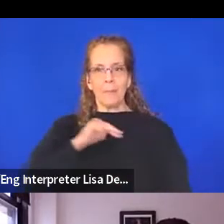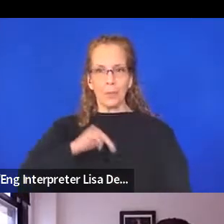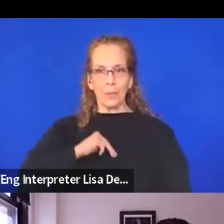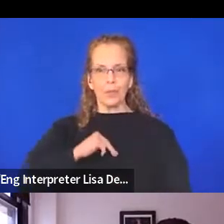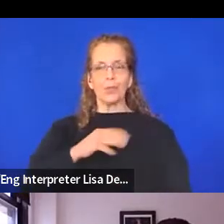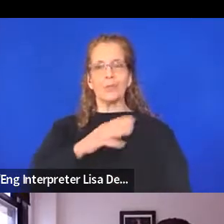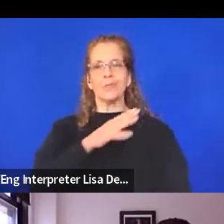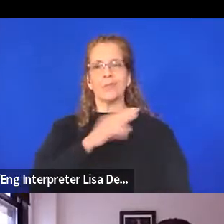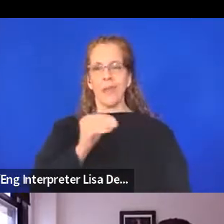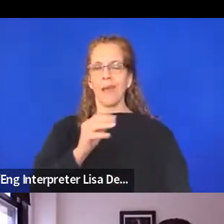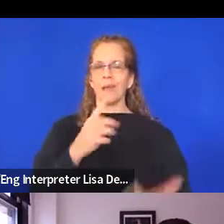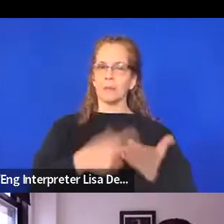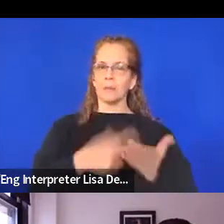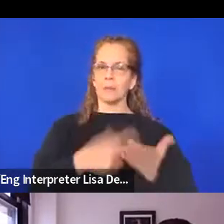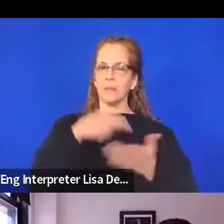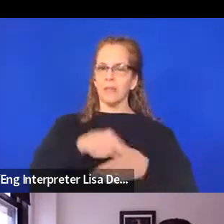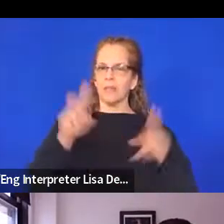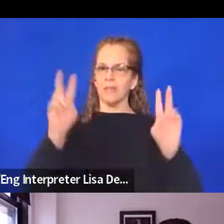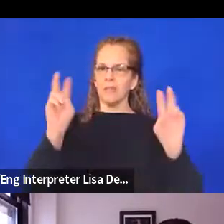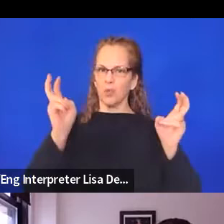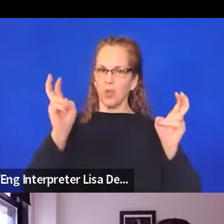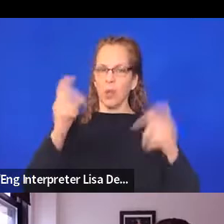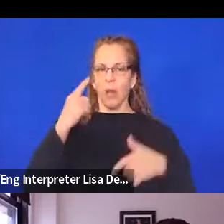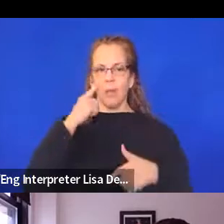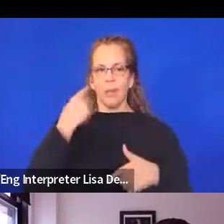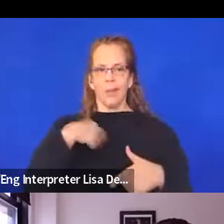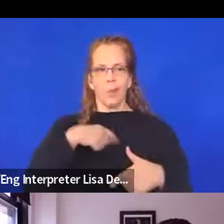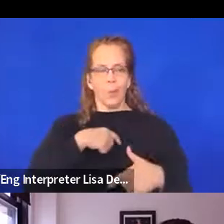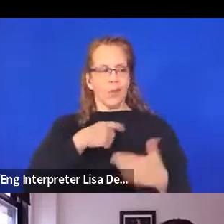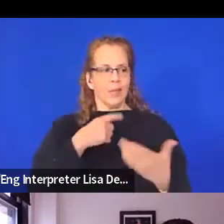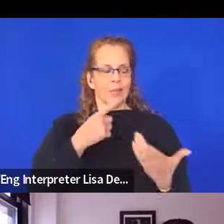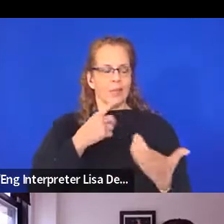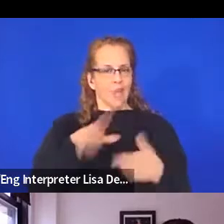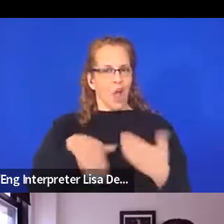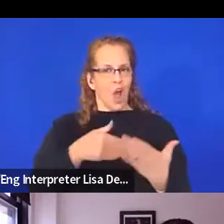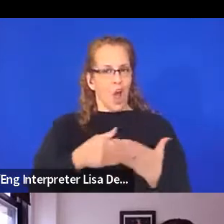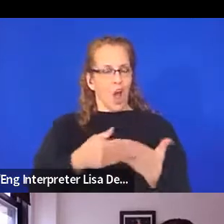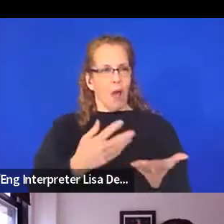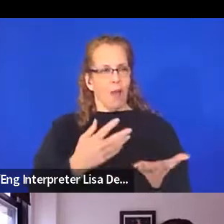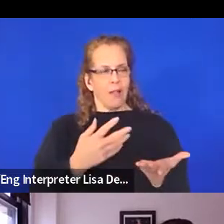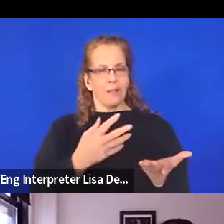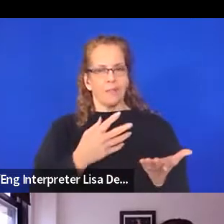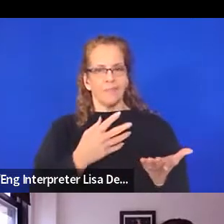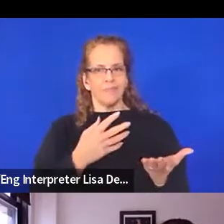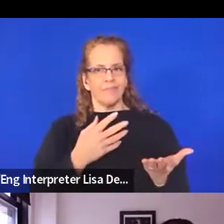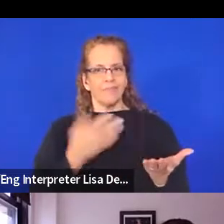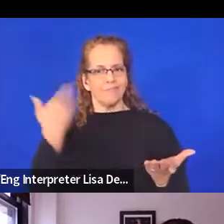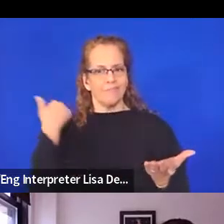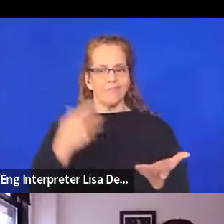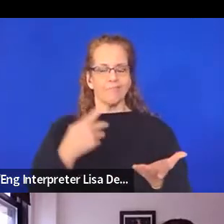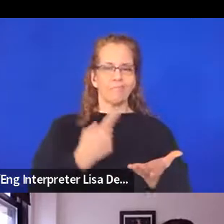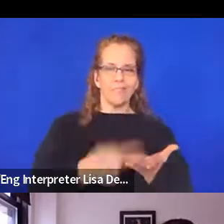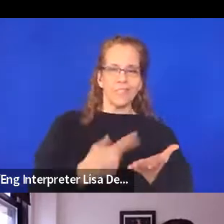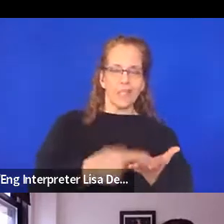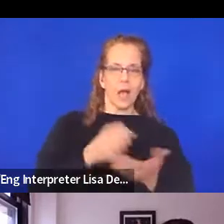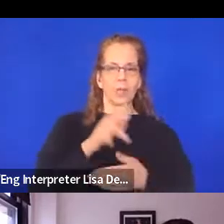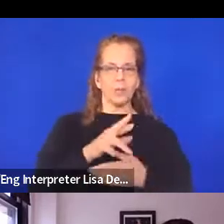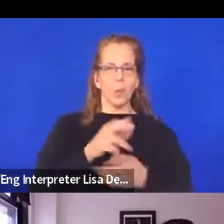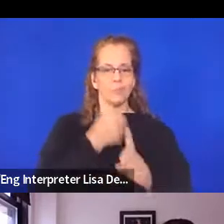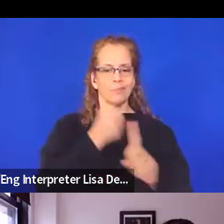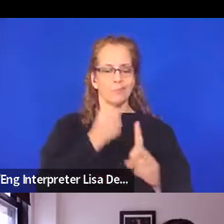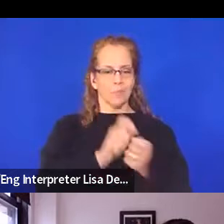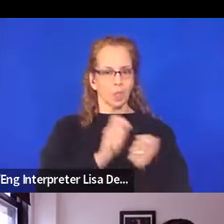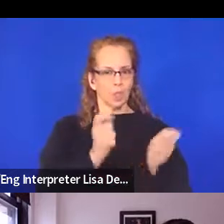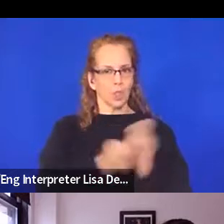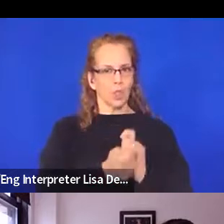this subject, which I think we've all either discussed or implemented changes to our budgets over the last